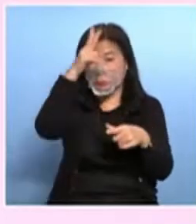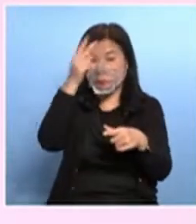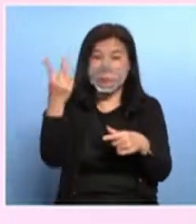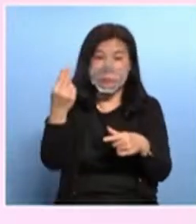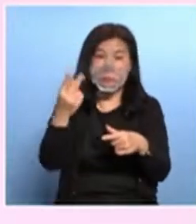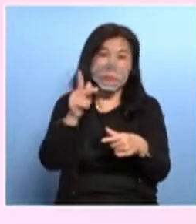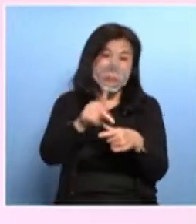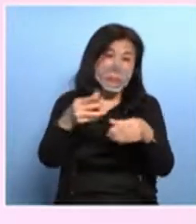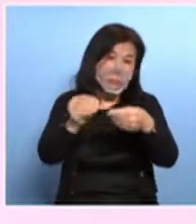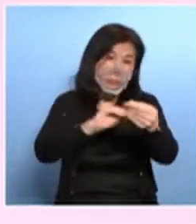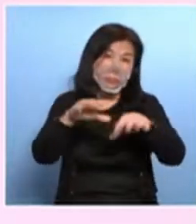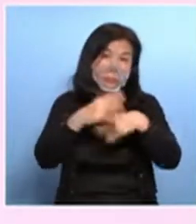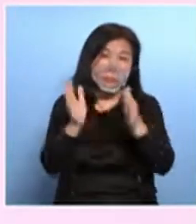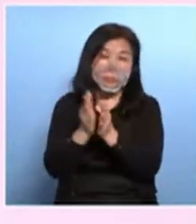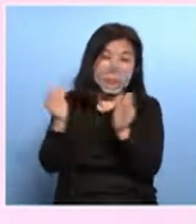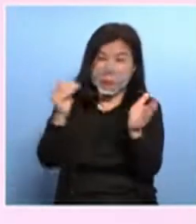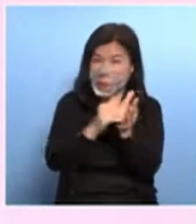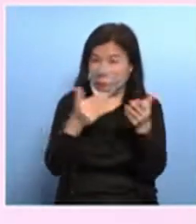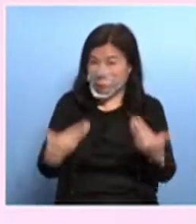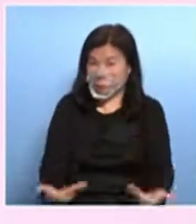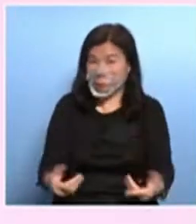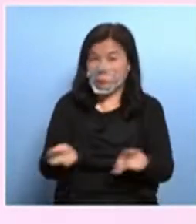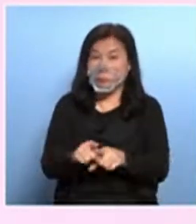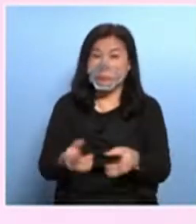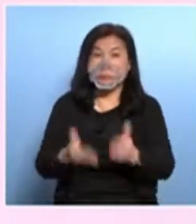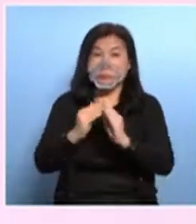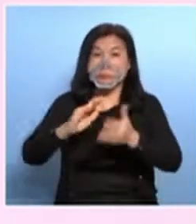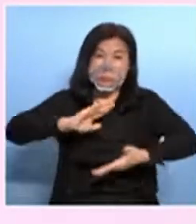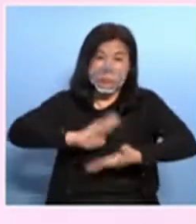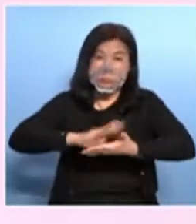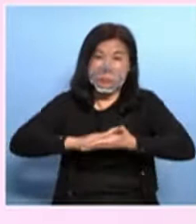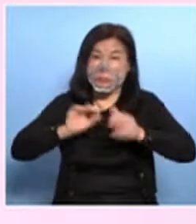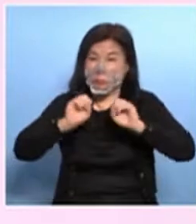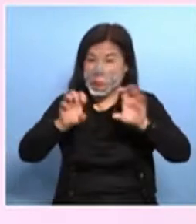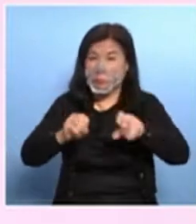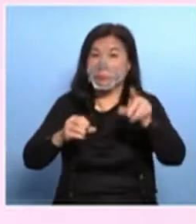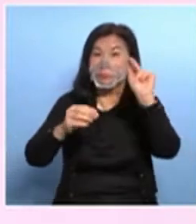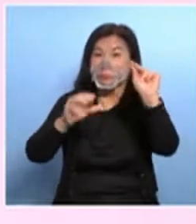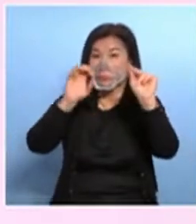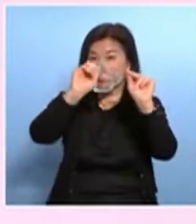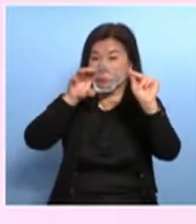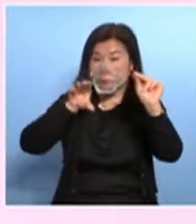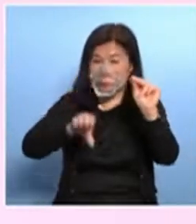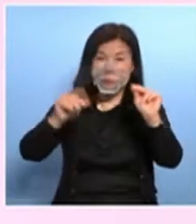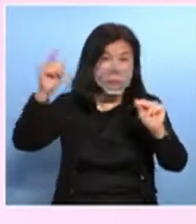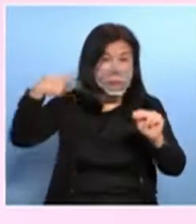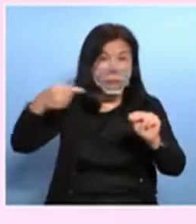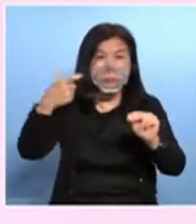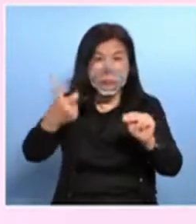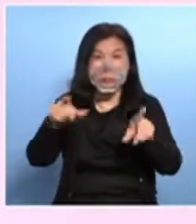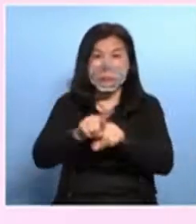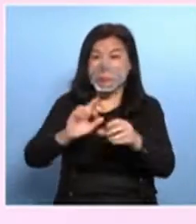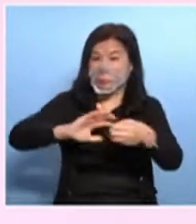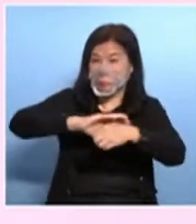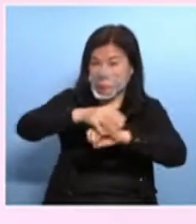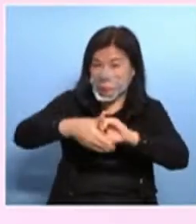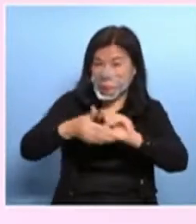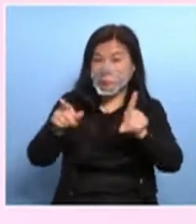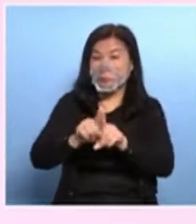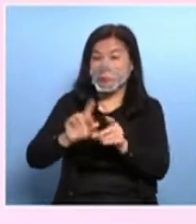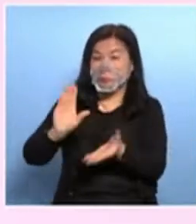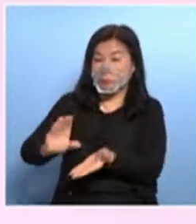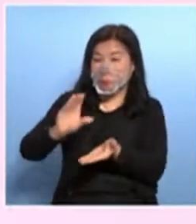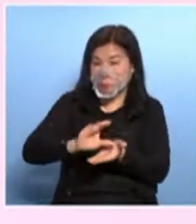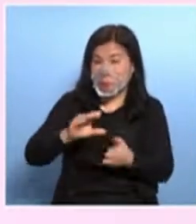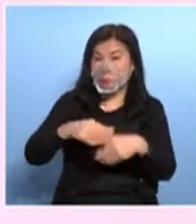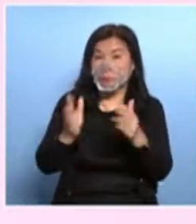year 2050 and promoting green transformation of our economy. Since the launch of our government green bond program in year 2018, a total of